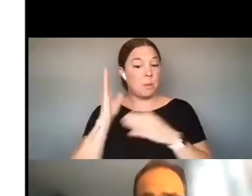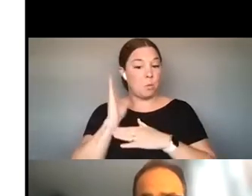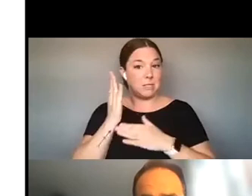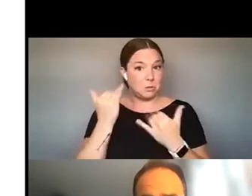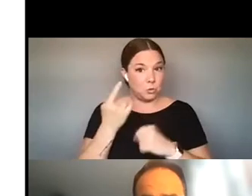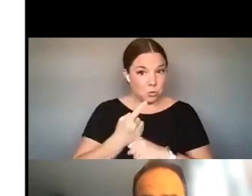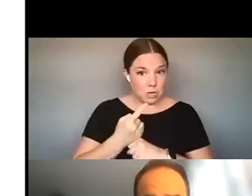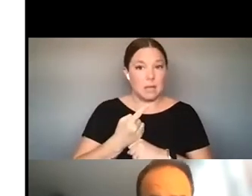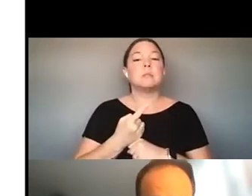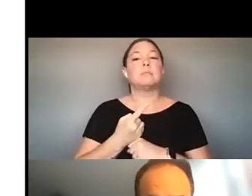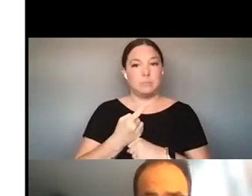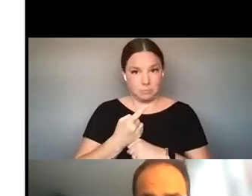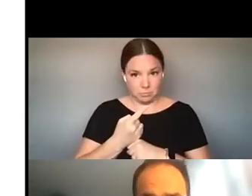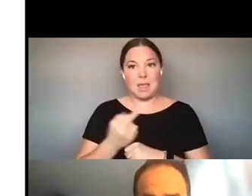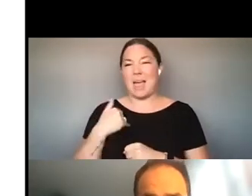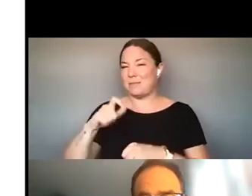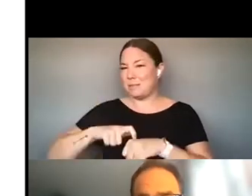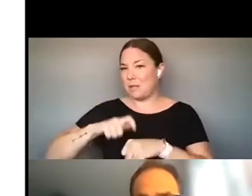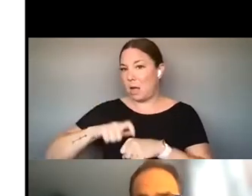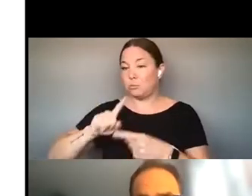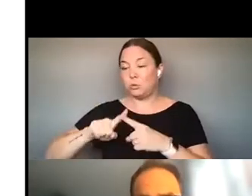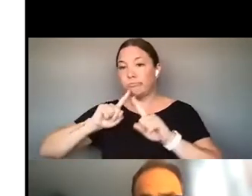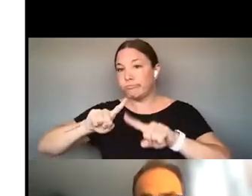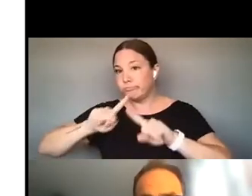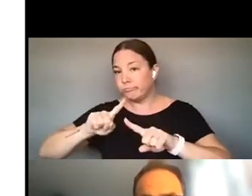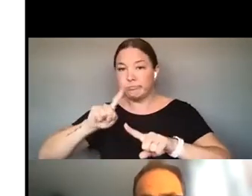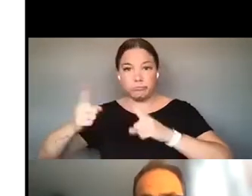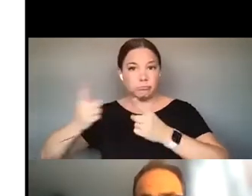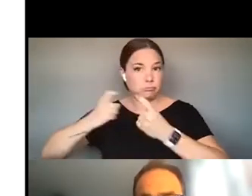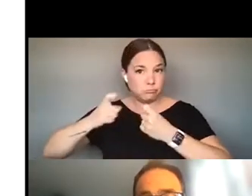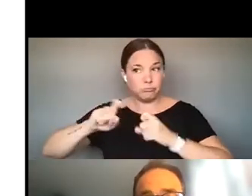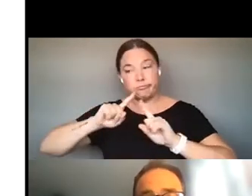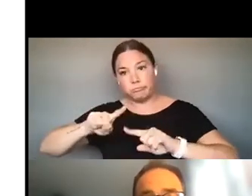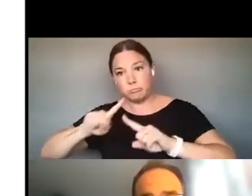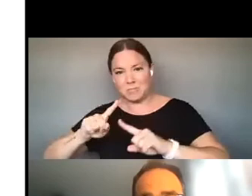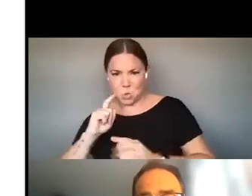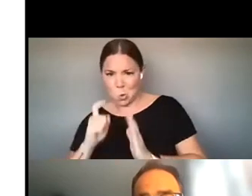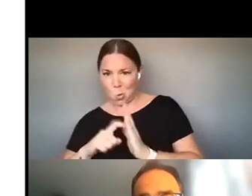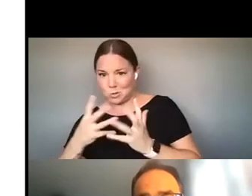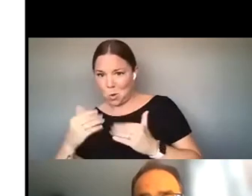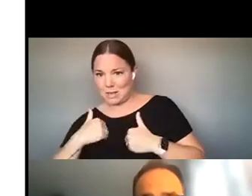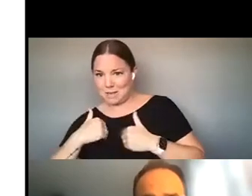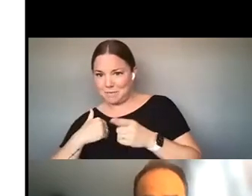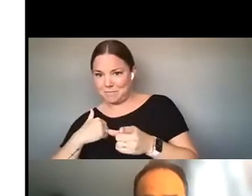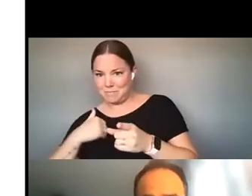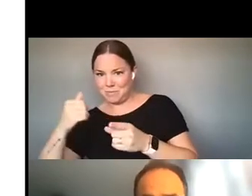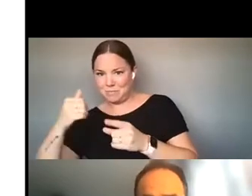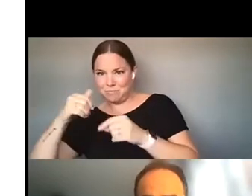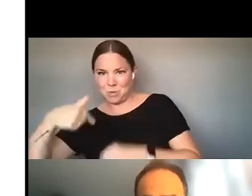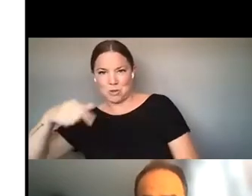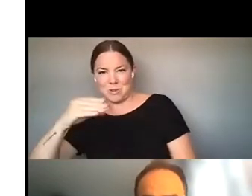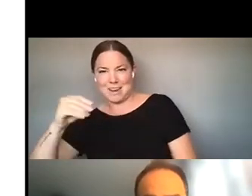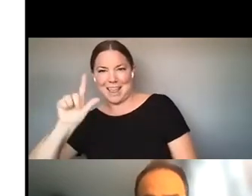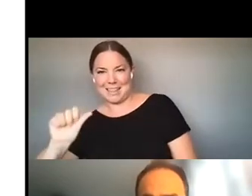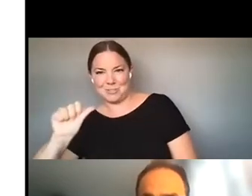a number of questions that are already coming in in the Q&A box. If you're a new applicant, please let us know